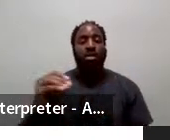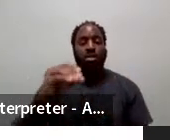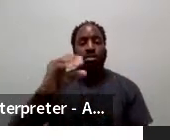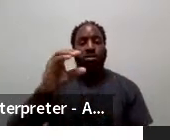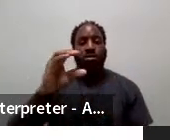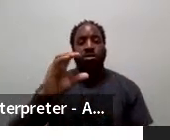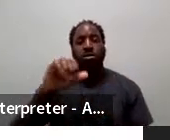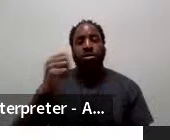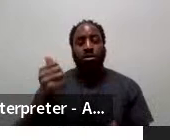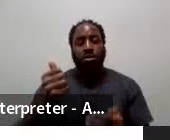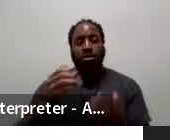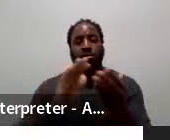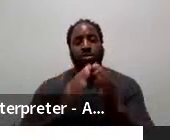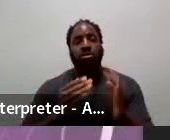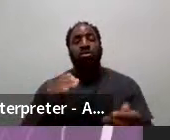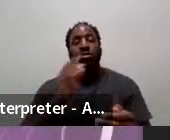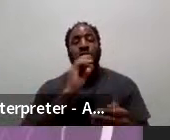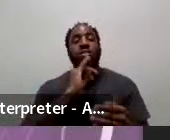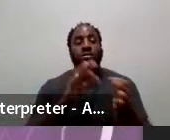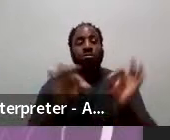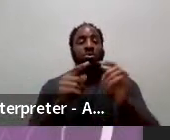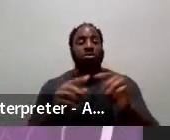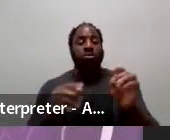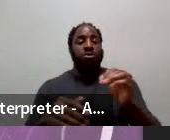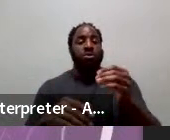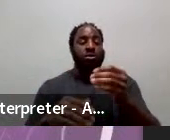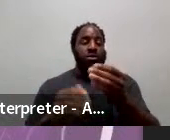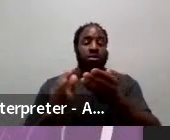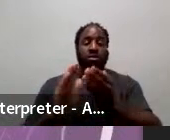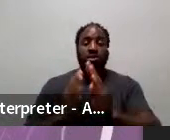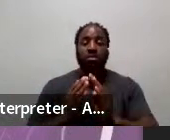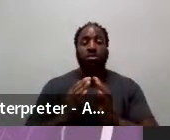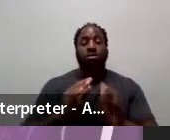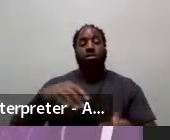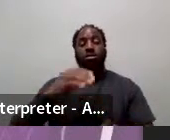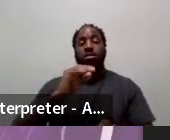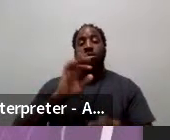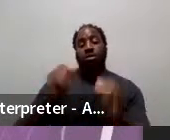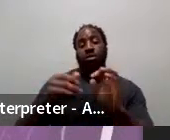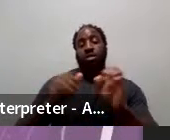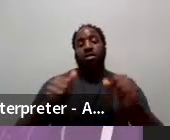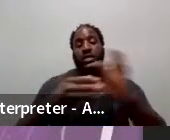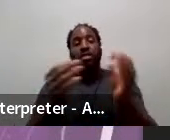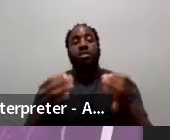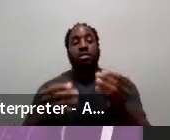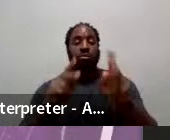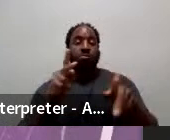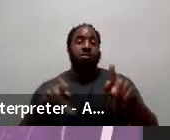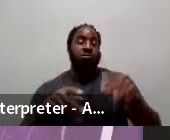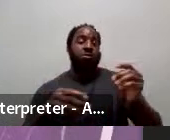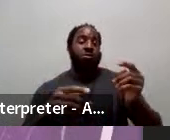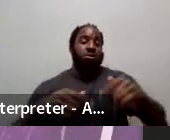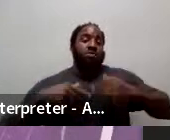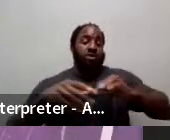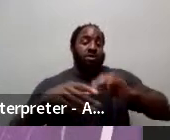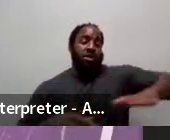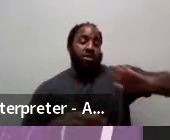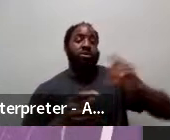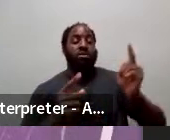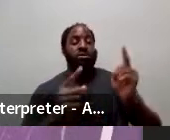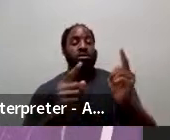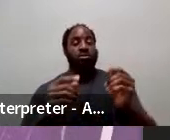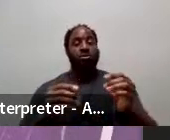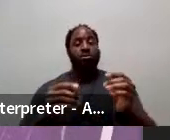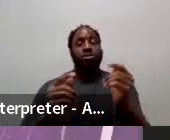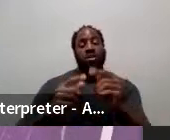and state's work to better connect Bronxites to the city and to the region. In